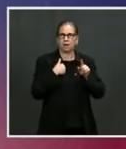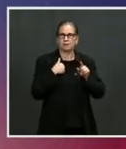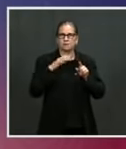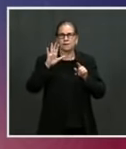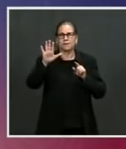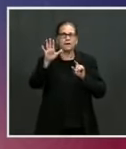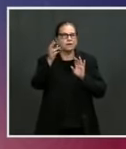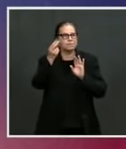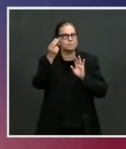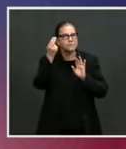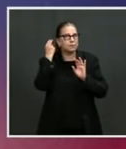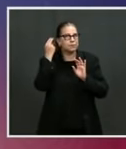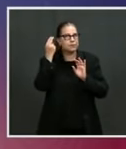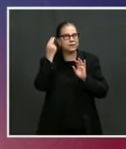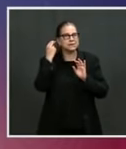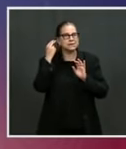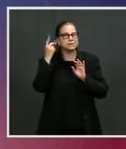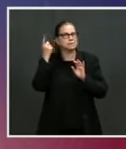they fought for.